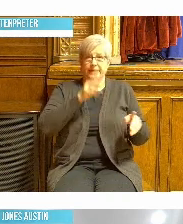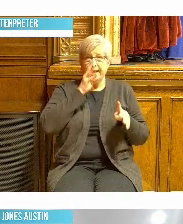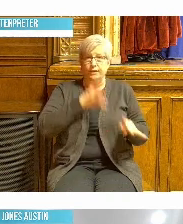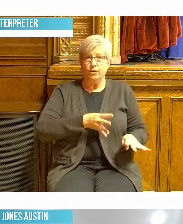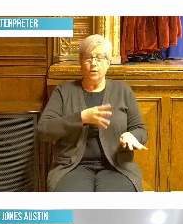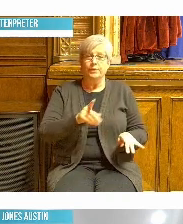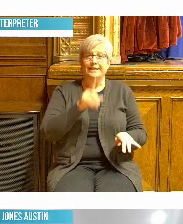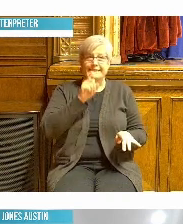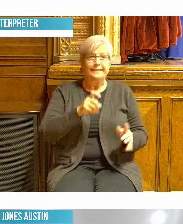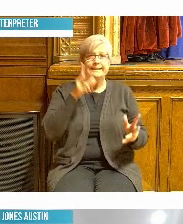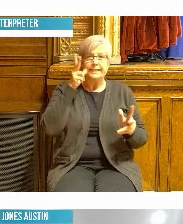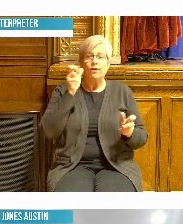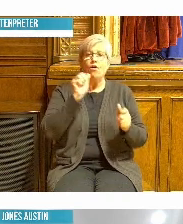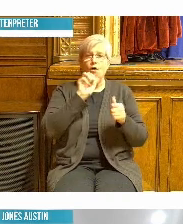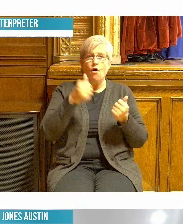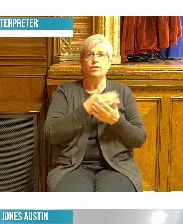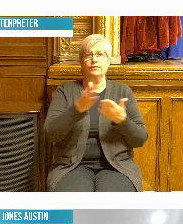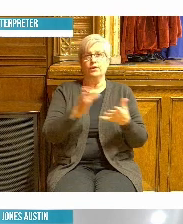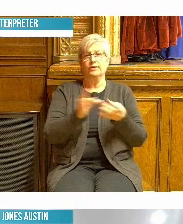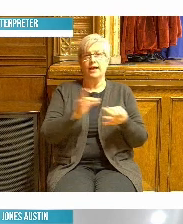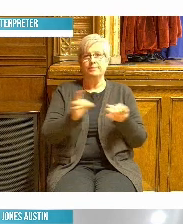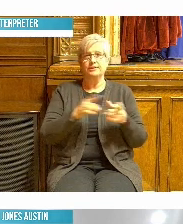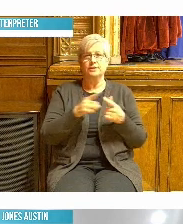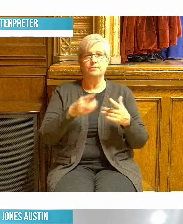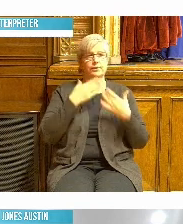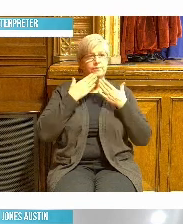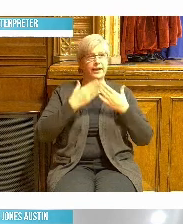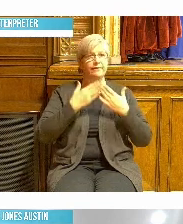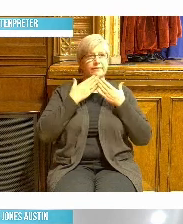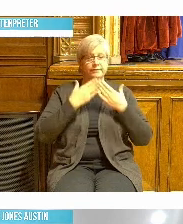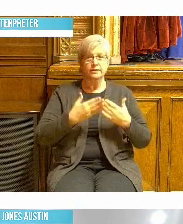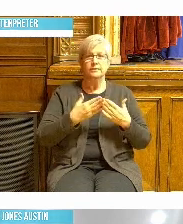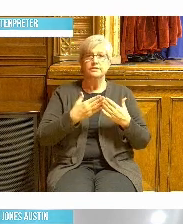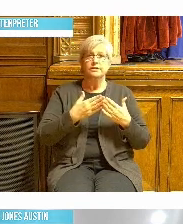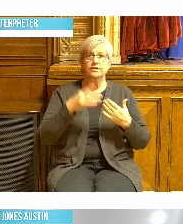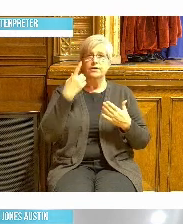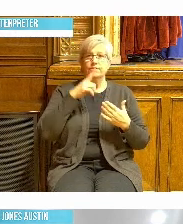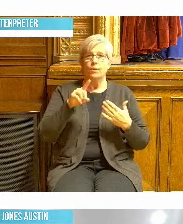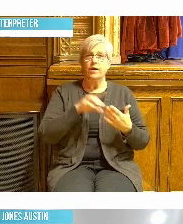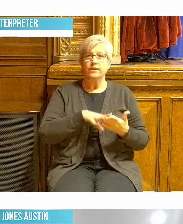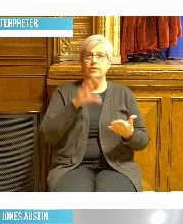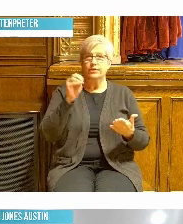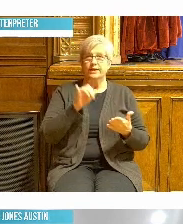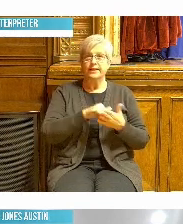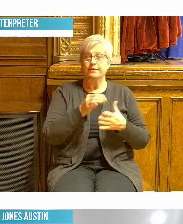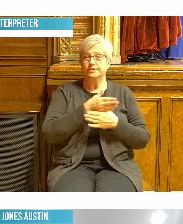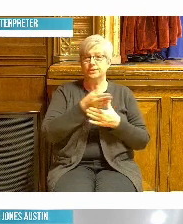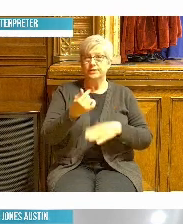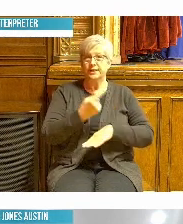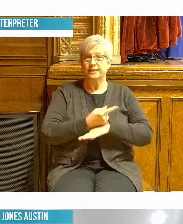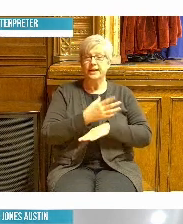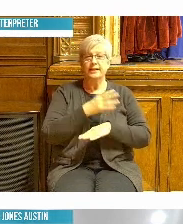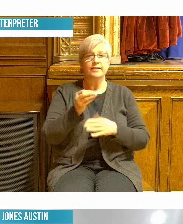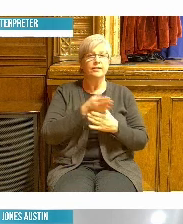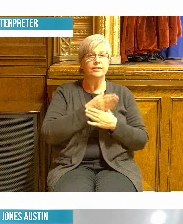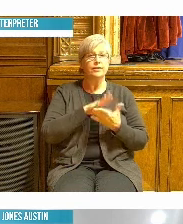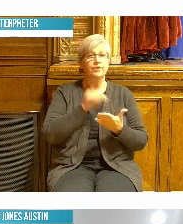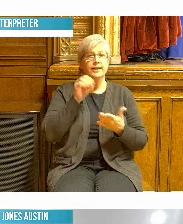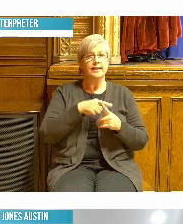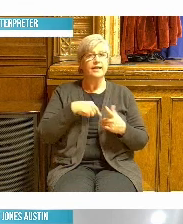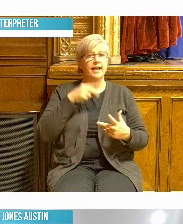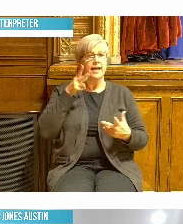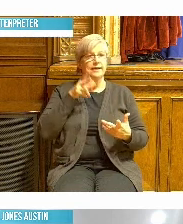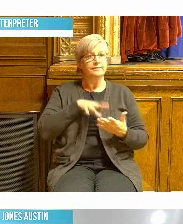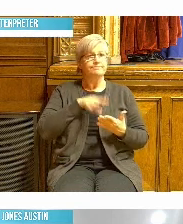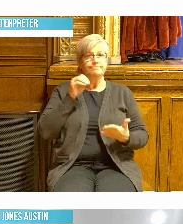to ignore anybody's testimony. And so I'm very grateful for the learning that was shared tonight and the learning that I